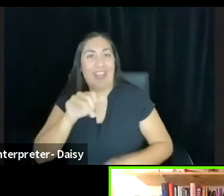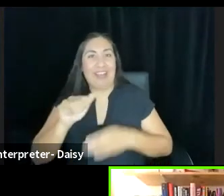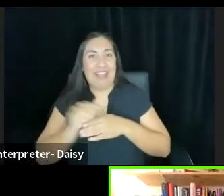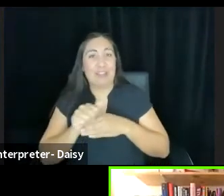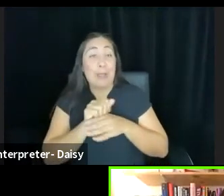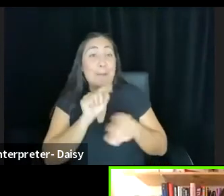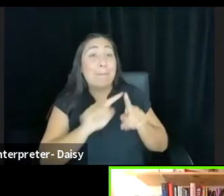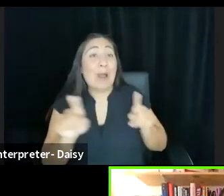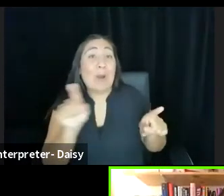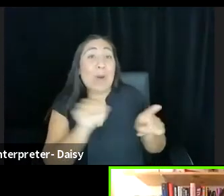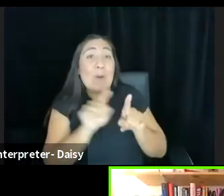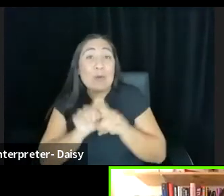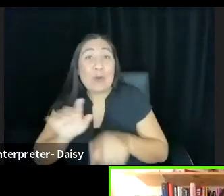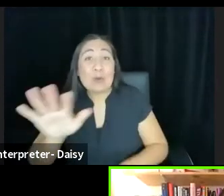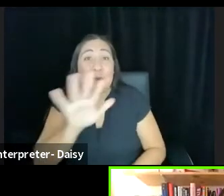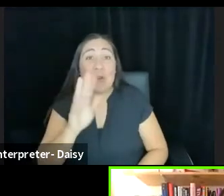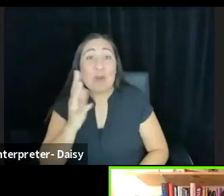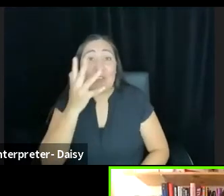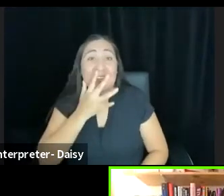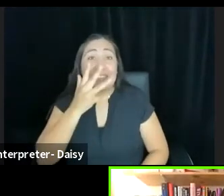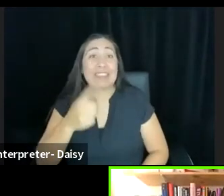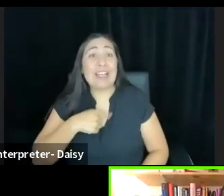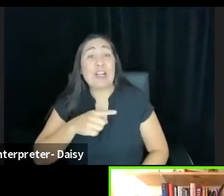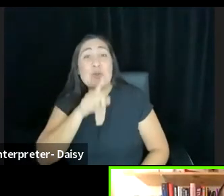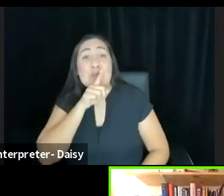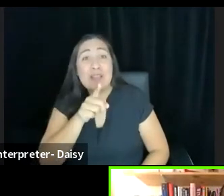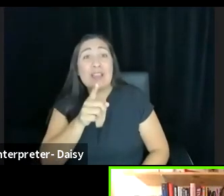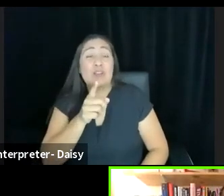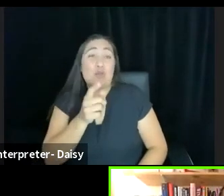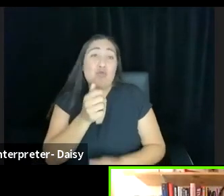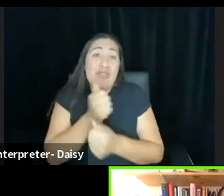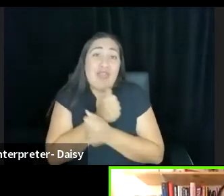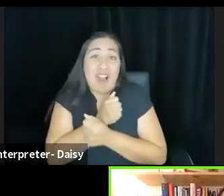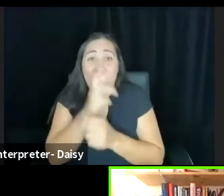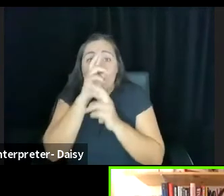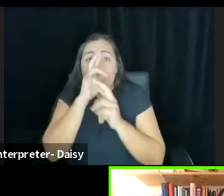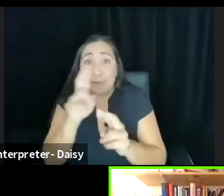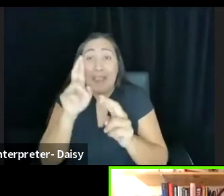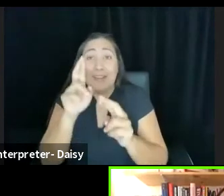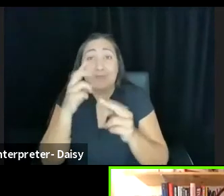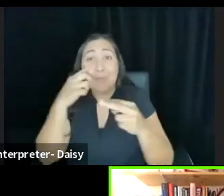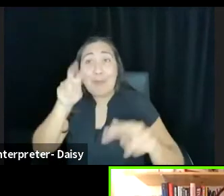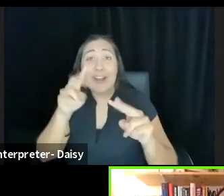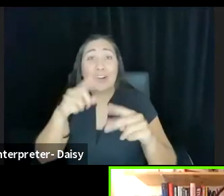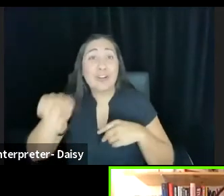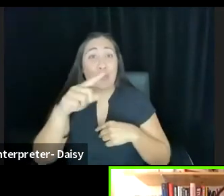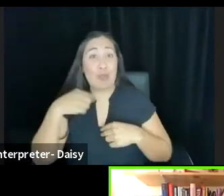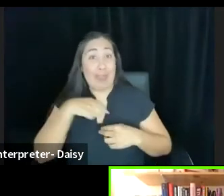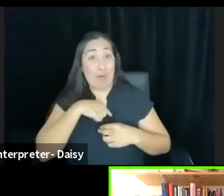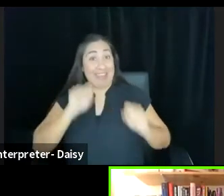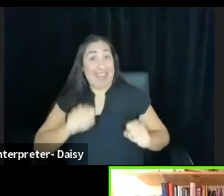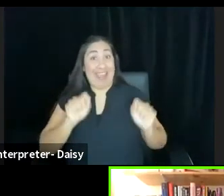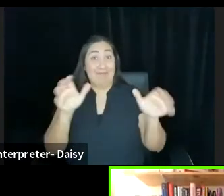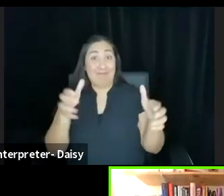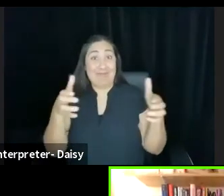do love and respect and admire each and every one of you. So the fact that we are able to gather together even in this time